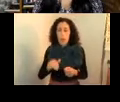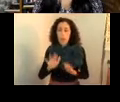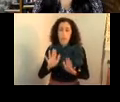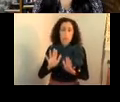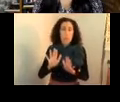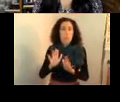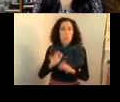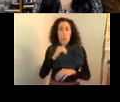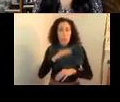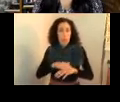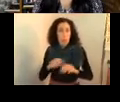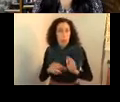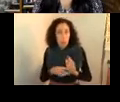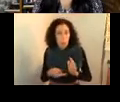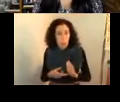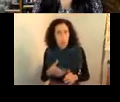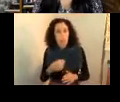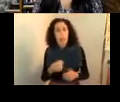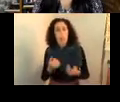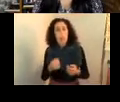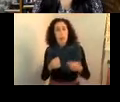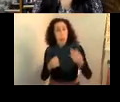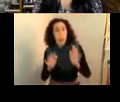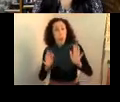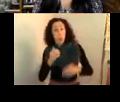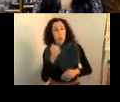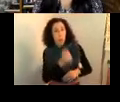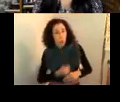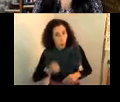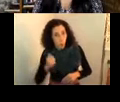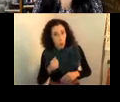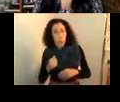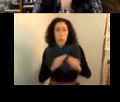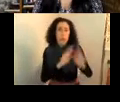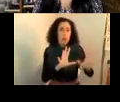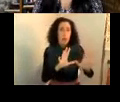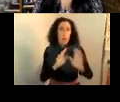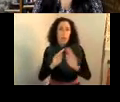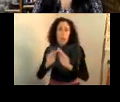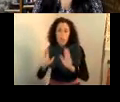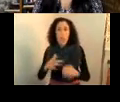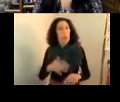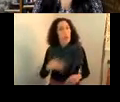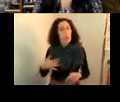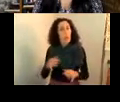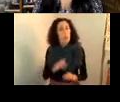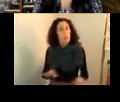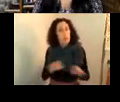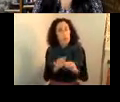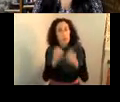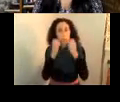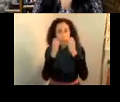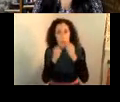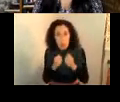one. Wait, my favorite. Why am I talking? It really is my favorite because it's just about intentionality and